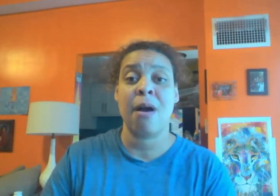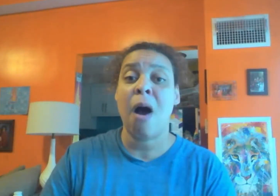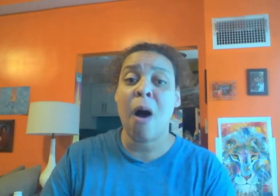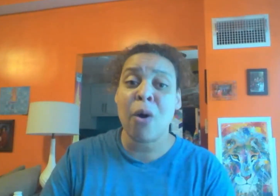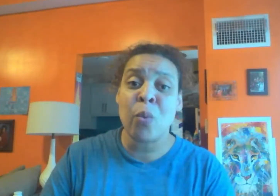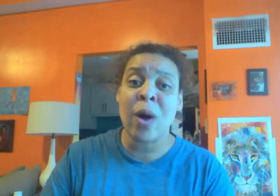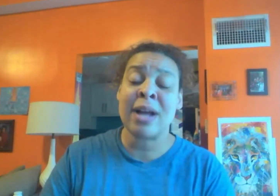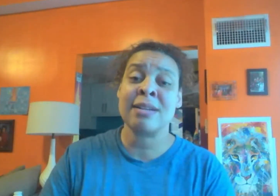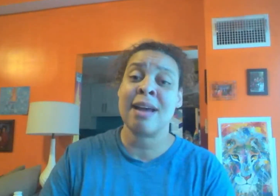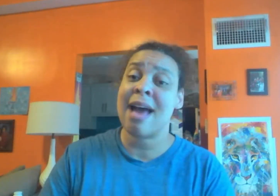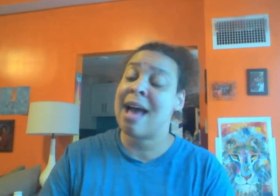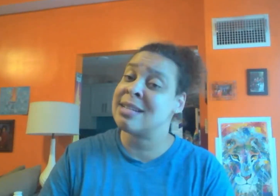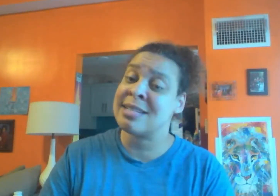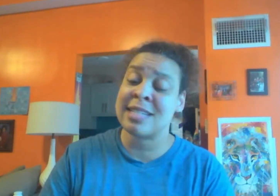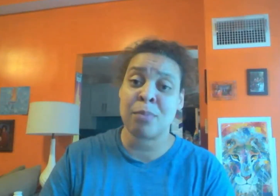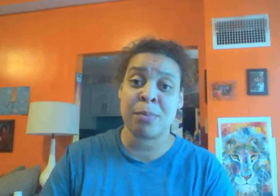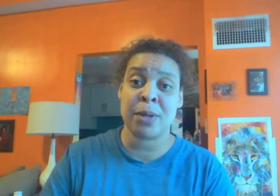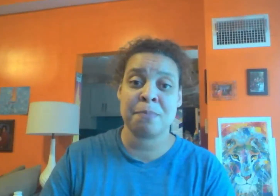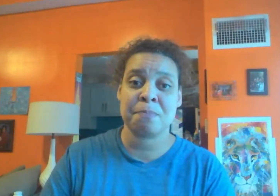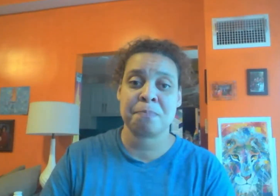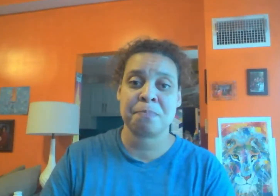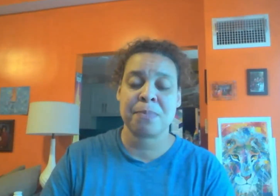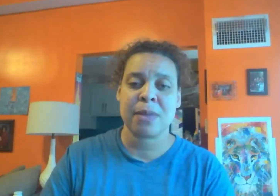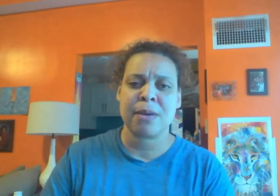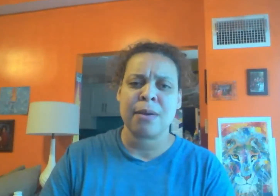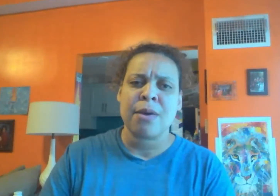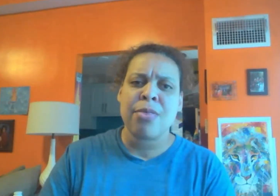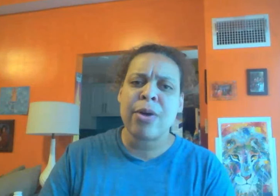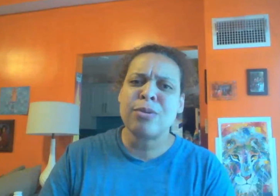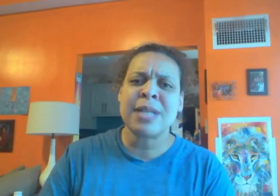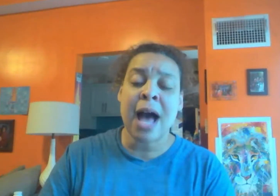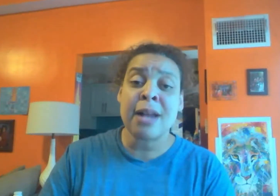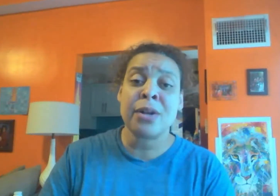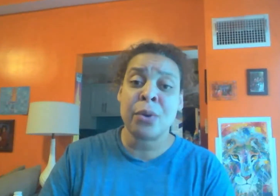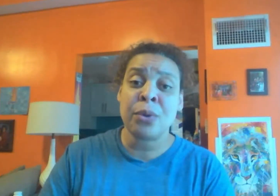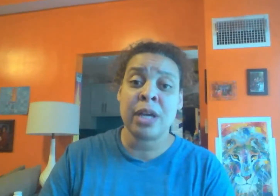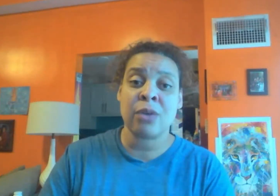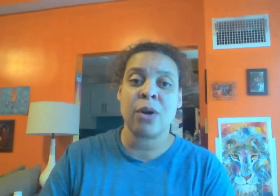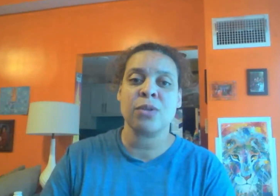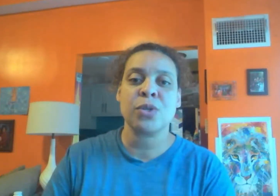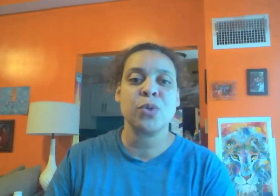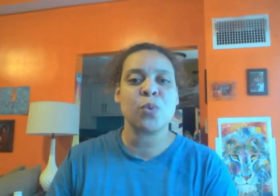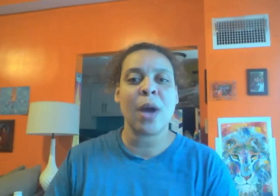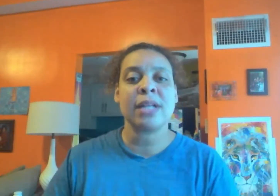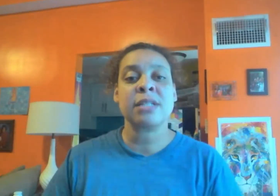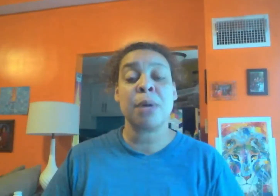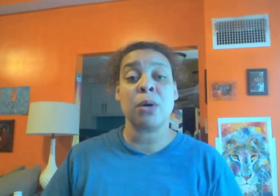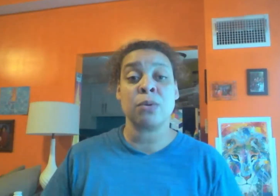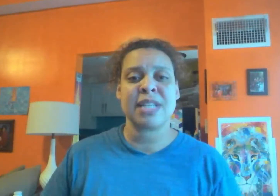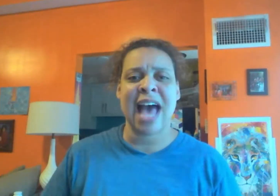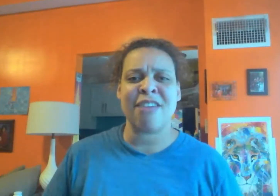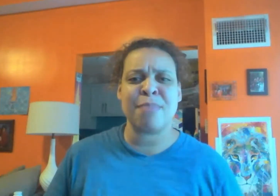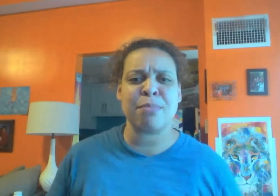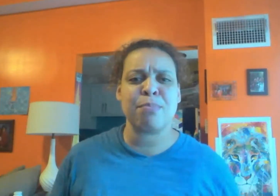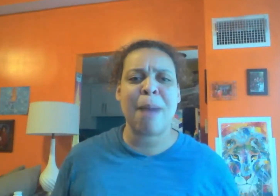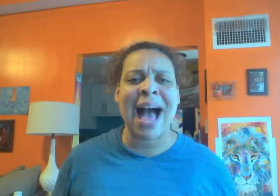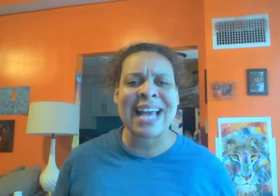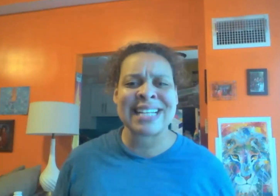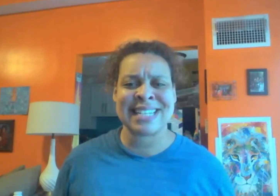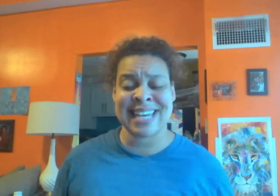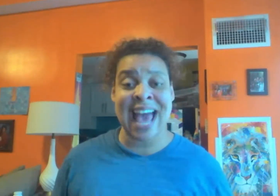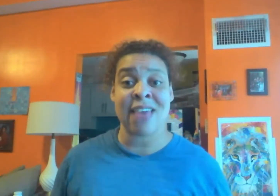freedom are one and inseparable. Those unknown heroes whose whitened bones have